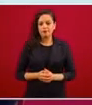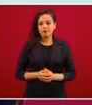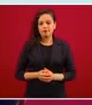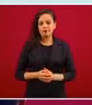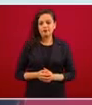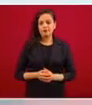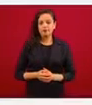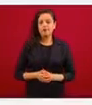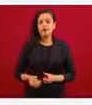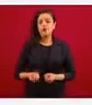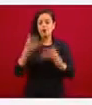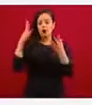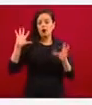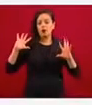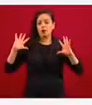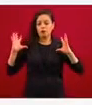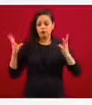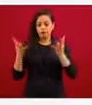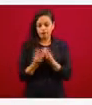use a very